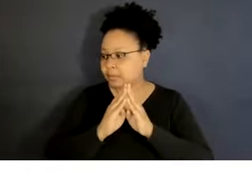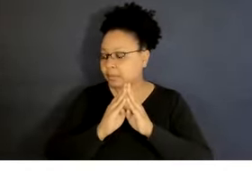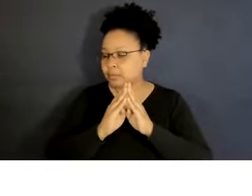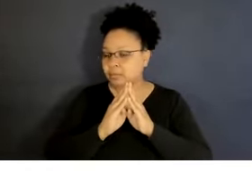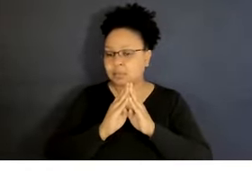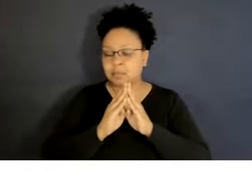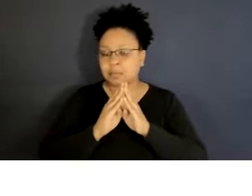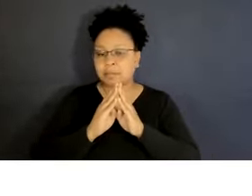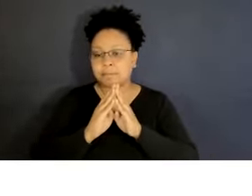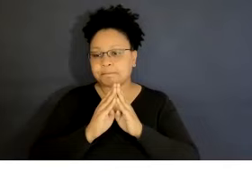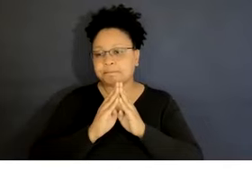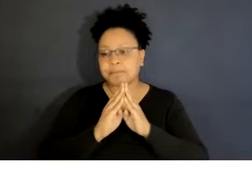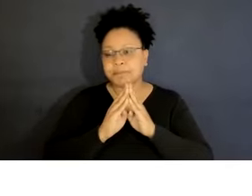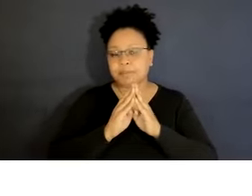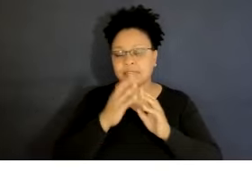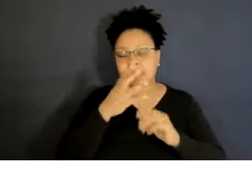and